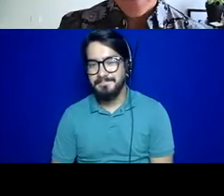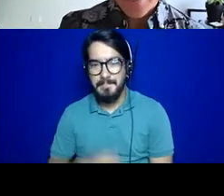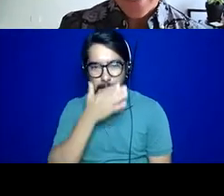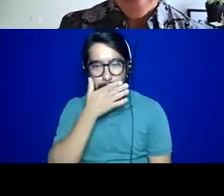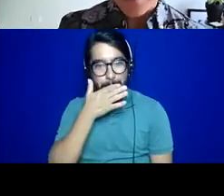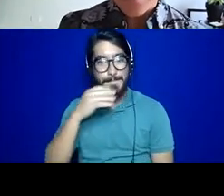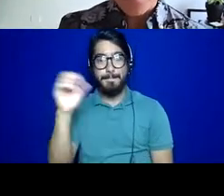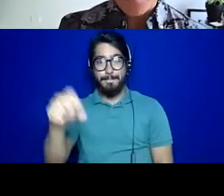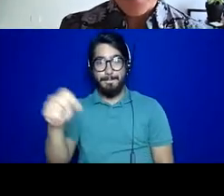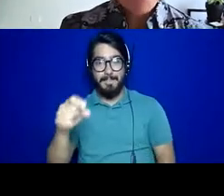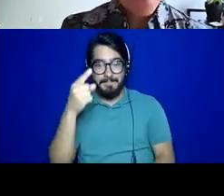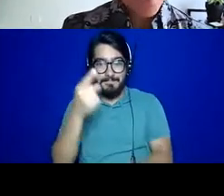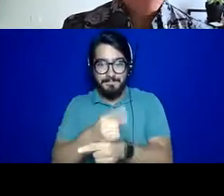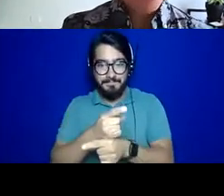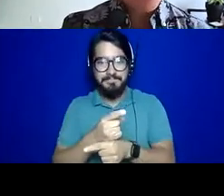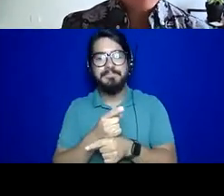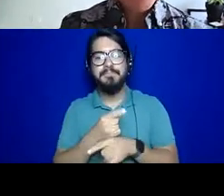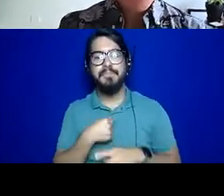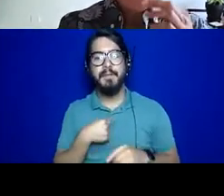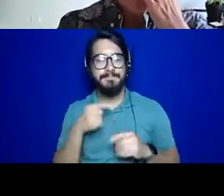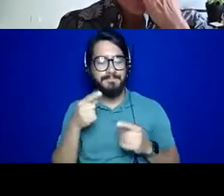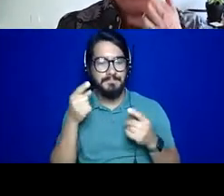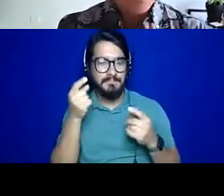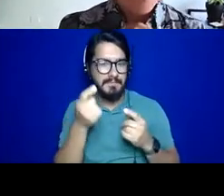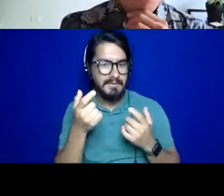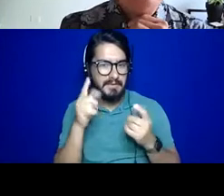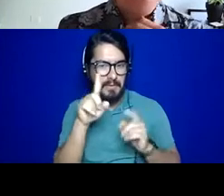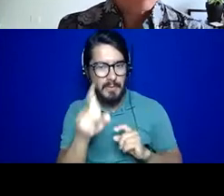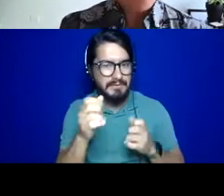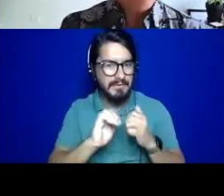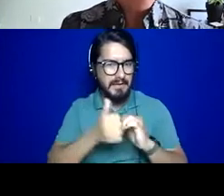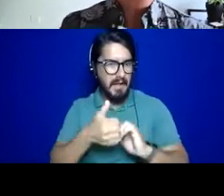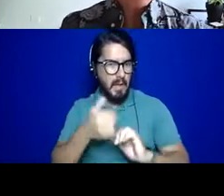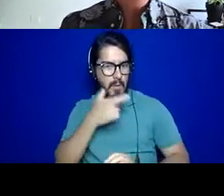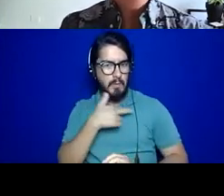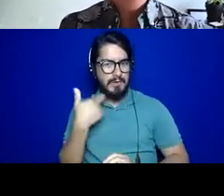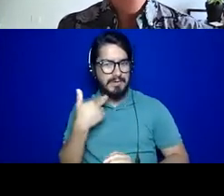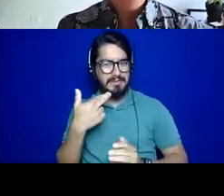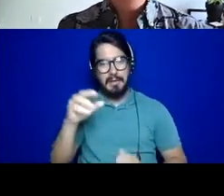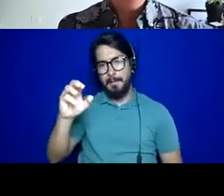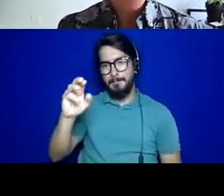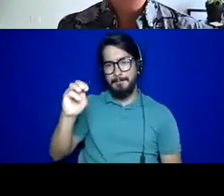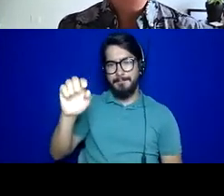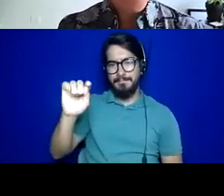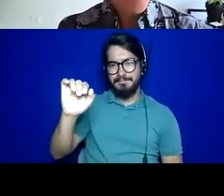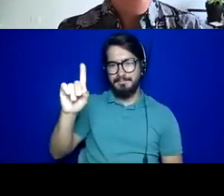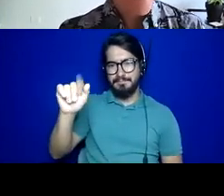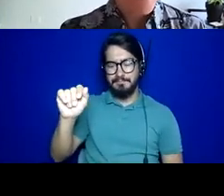Yeah, I think that gets to this question of like, how risky is metadata to us? There's plenty of information inside of a